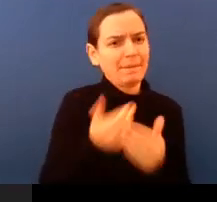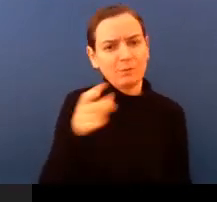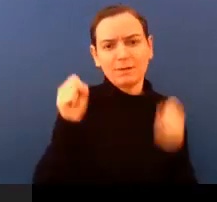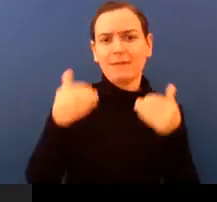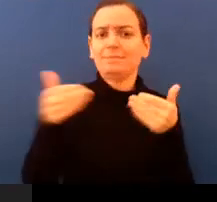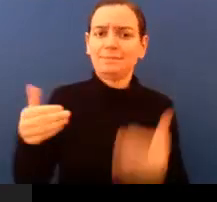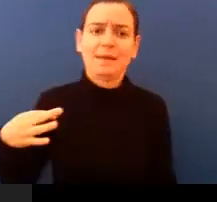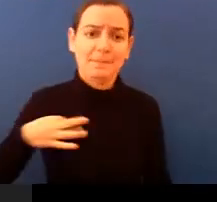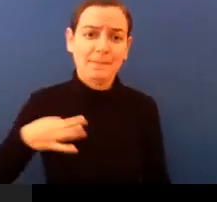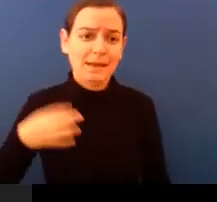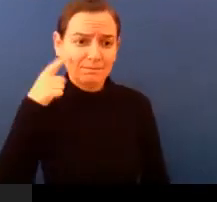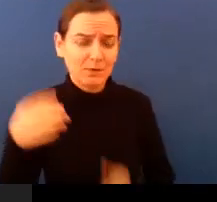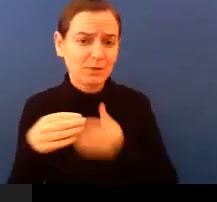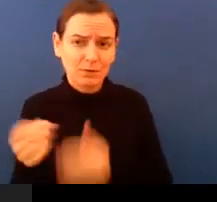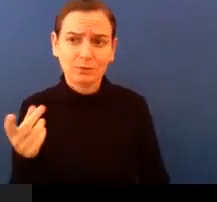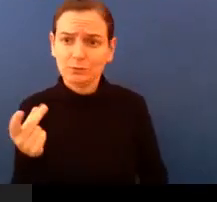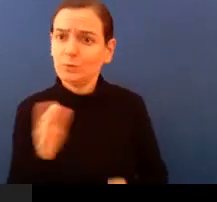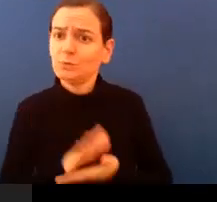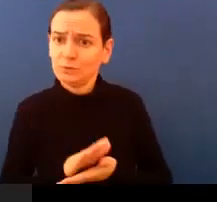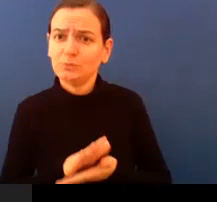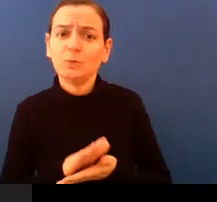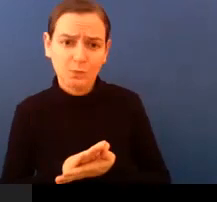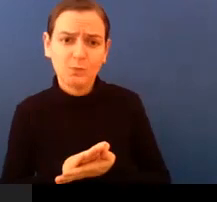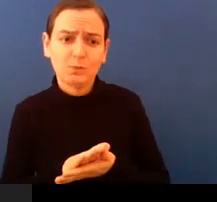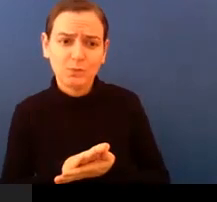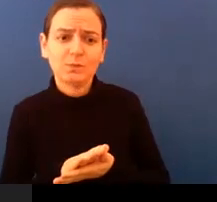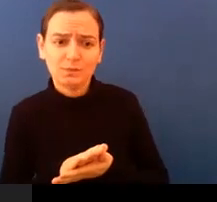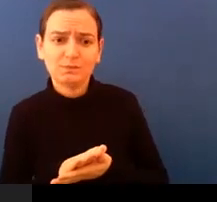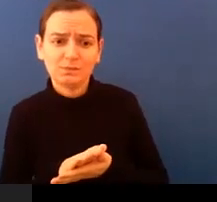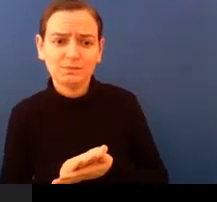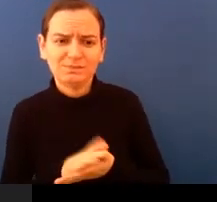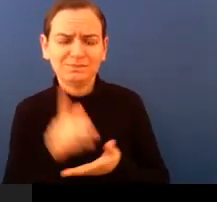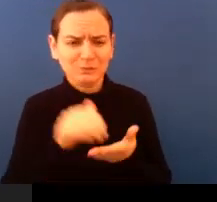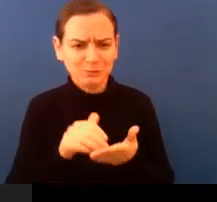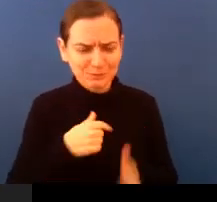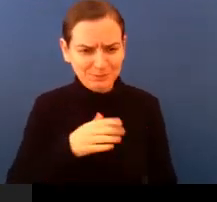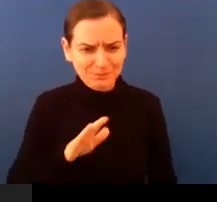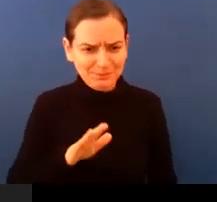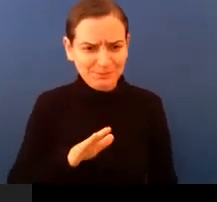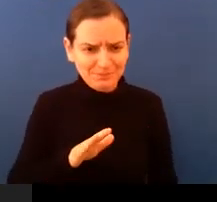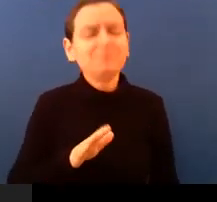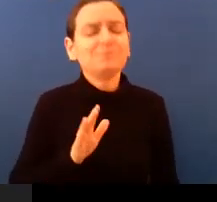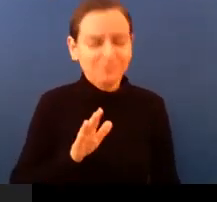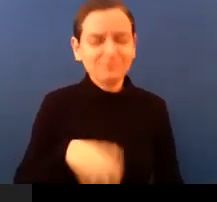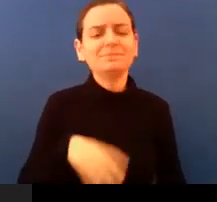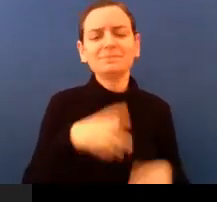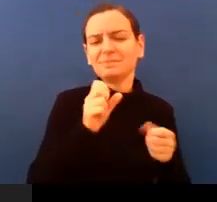excuse me, keeping a calendar, which means managing appointments and